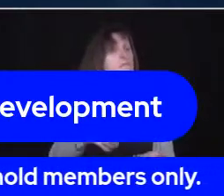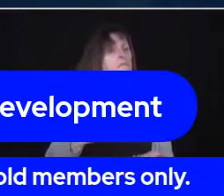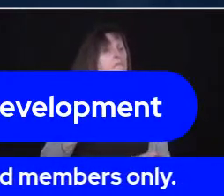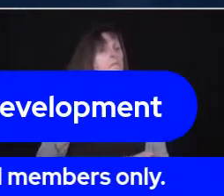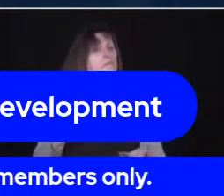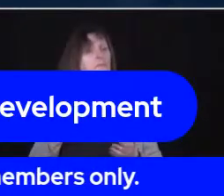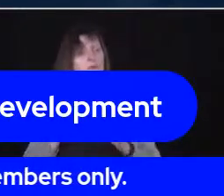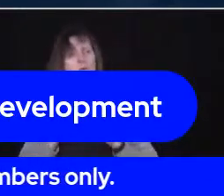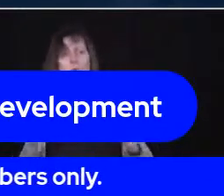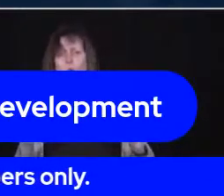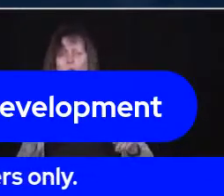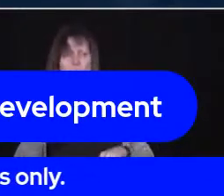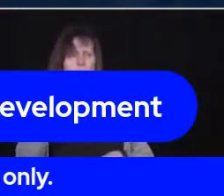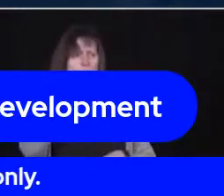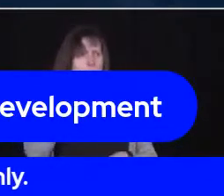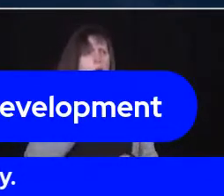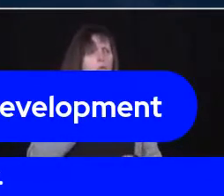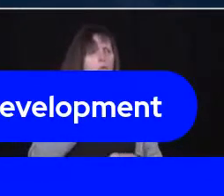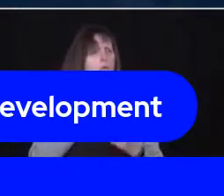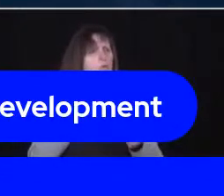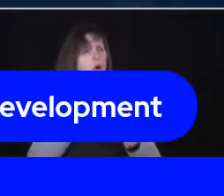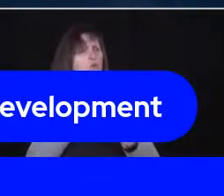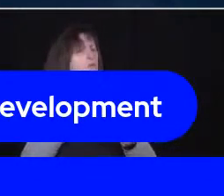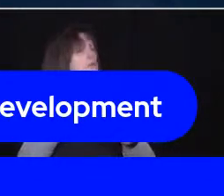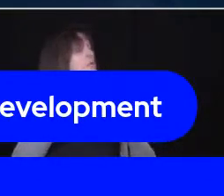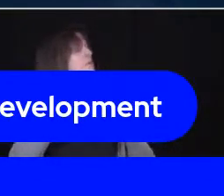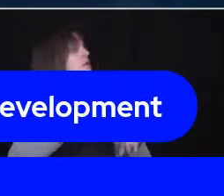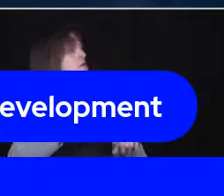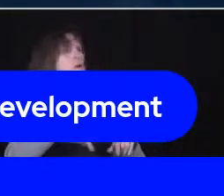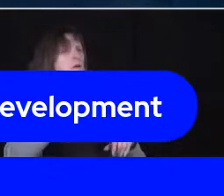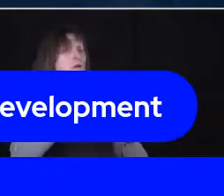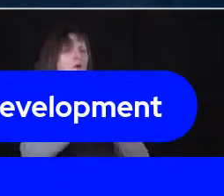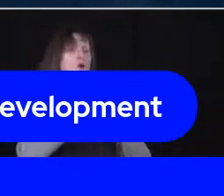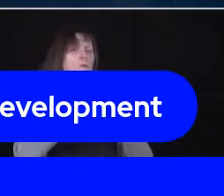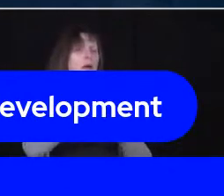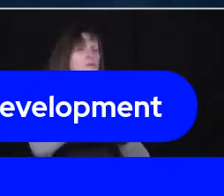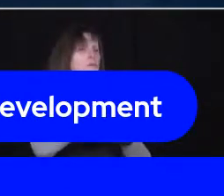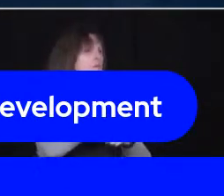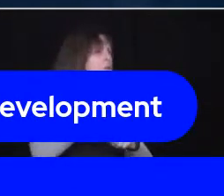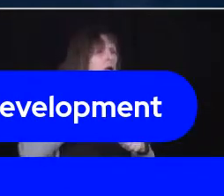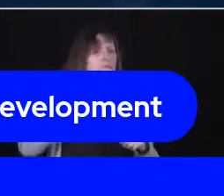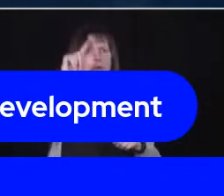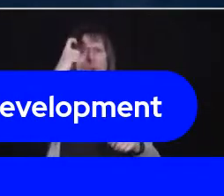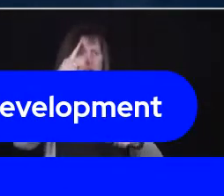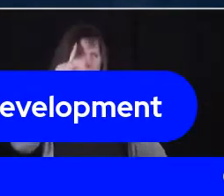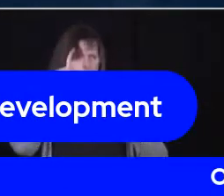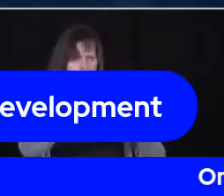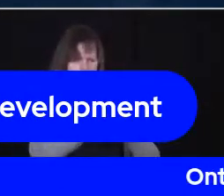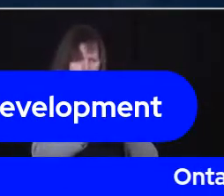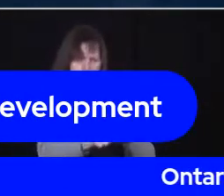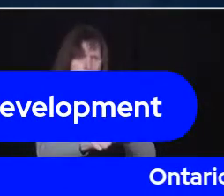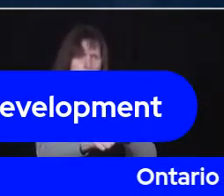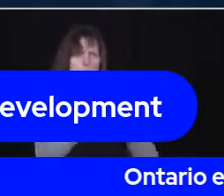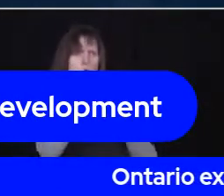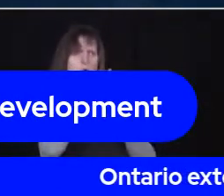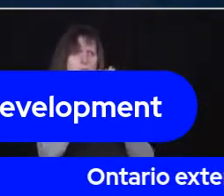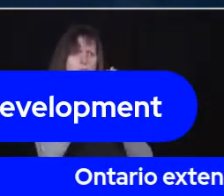every type of workplace. Employers and employees must follow these rules. Follow up.